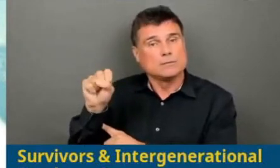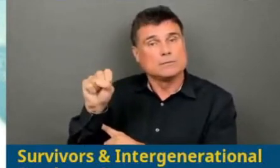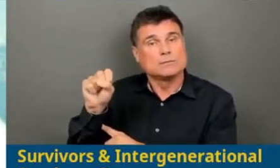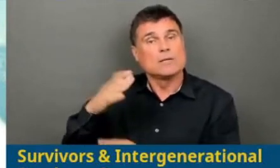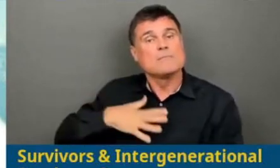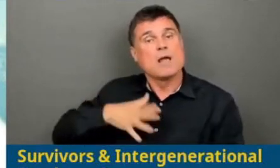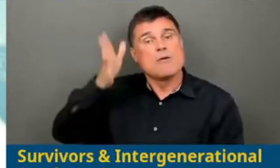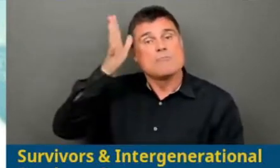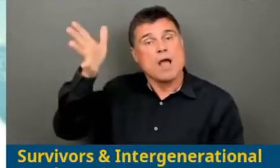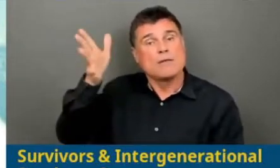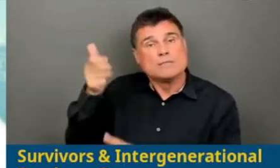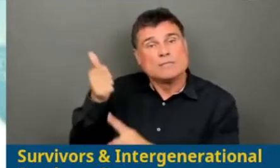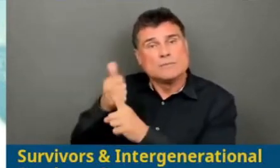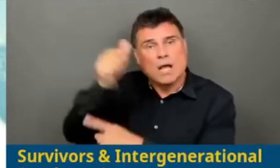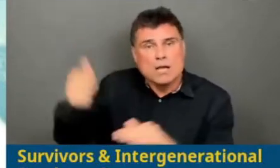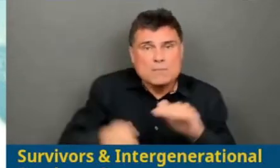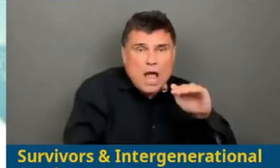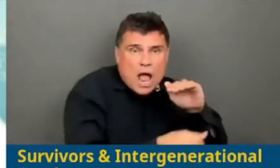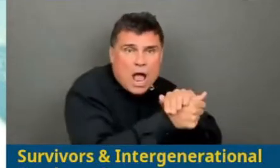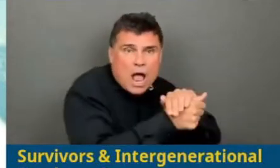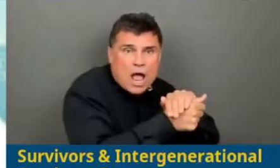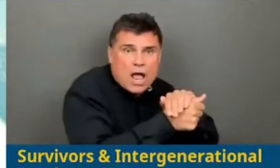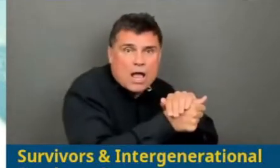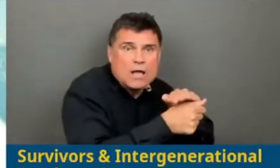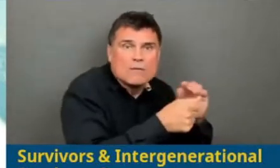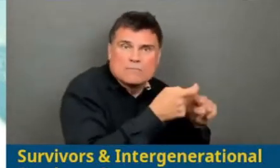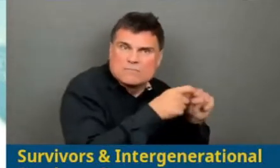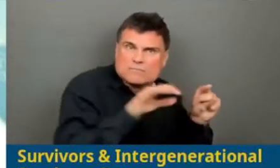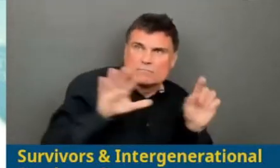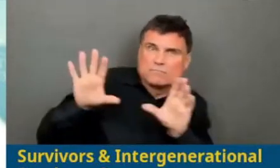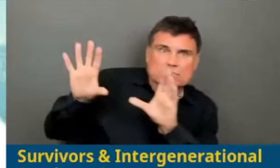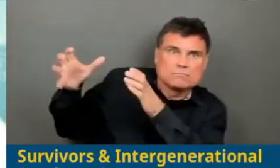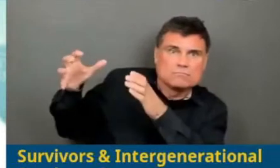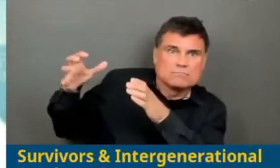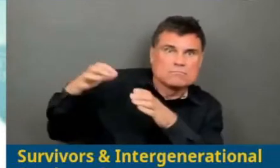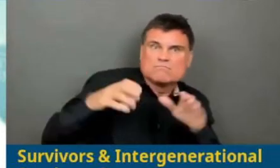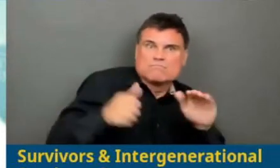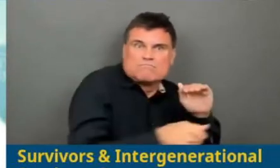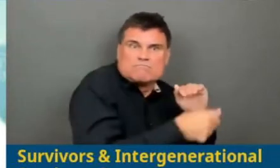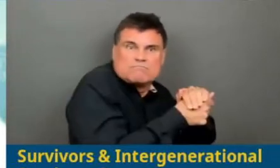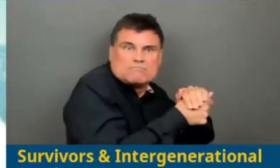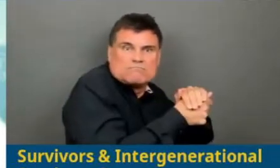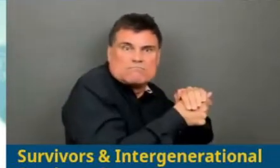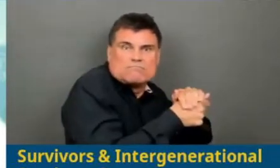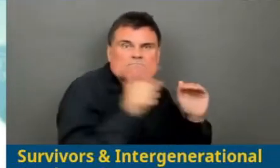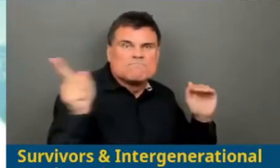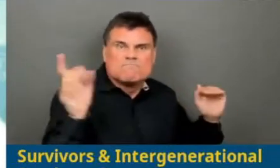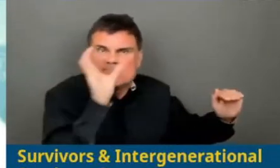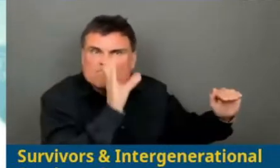I'm also the MLA for Vancouver Mount Pleasant and the Minister for Tourism, Arts, Culture, and Sport.